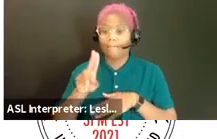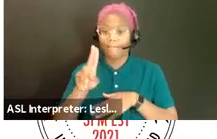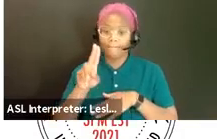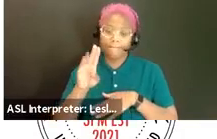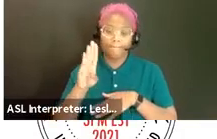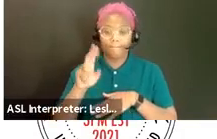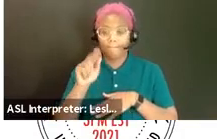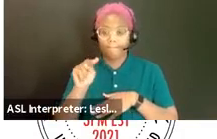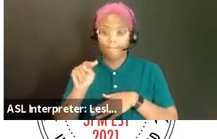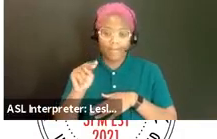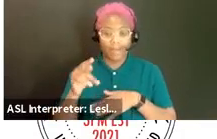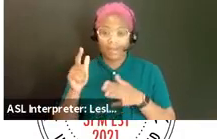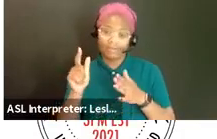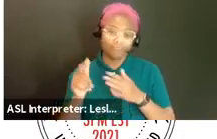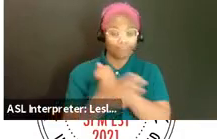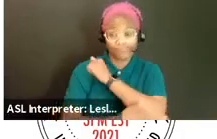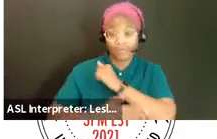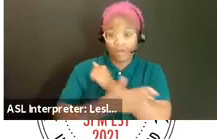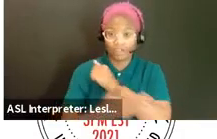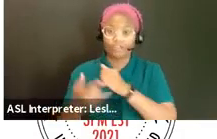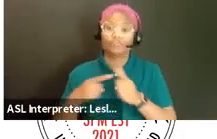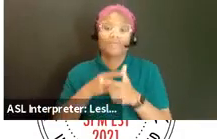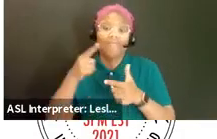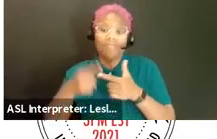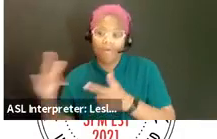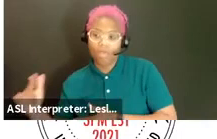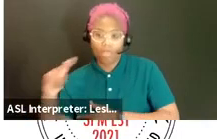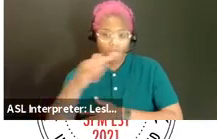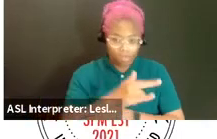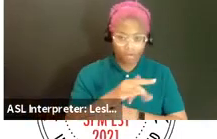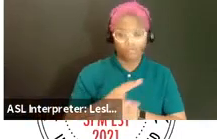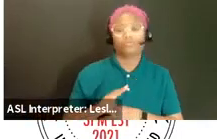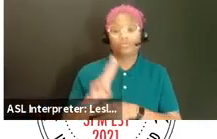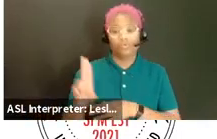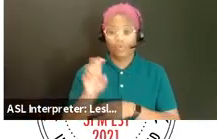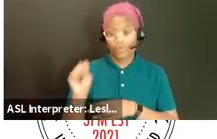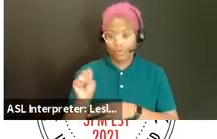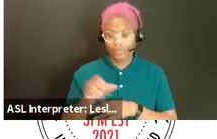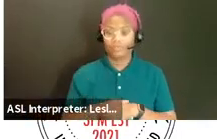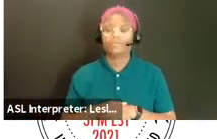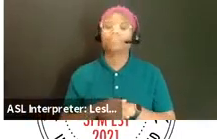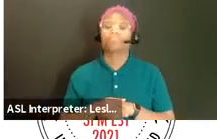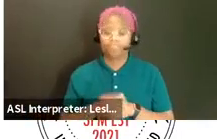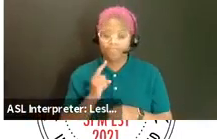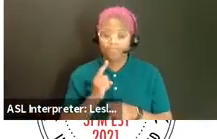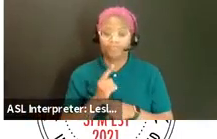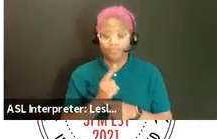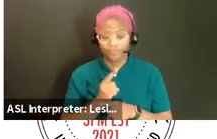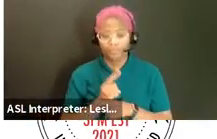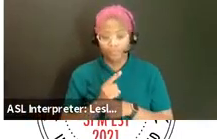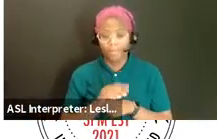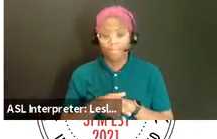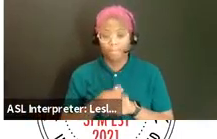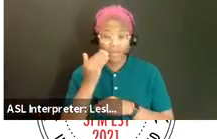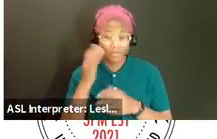way. Right. So we just want to, I know a number of questions that have come in live during